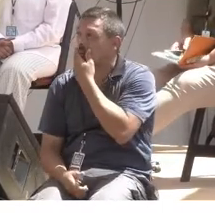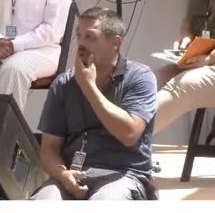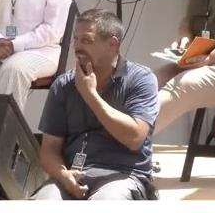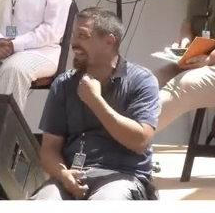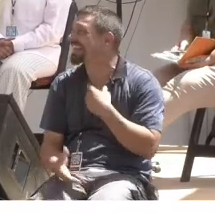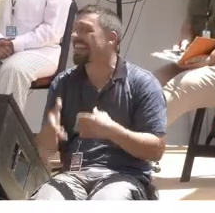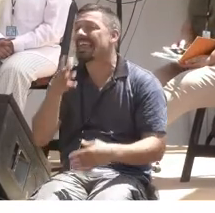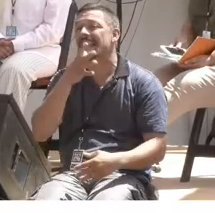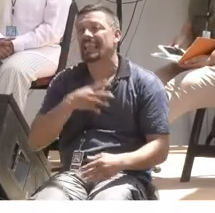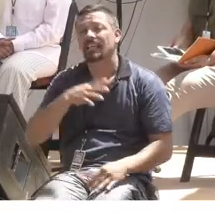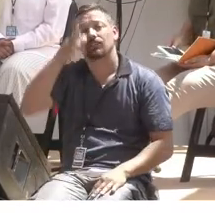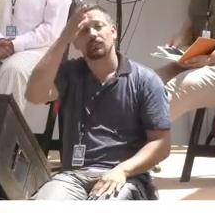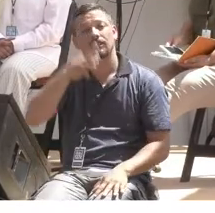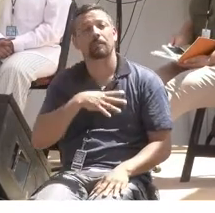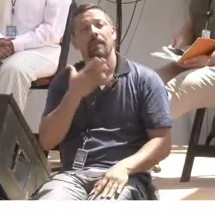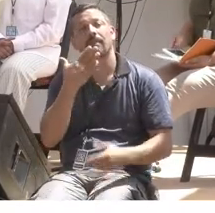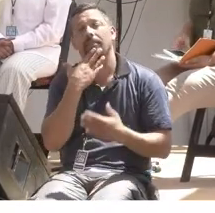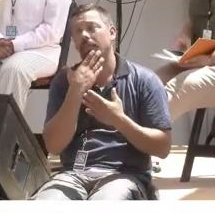Okay, ladies and gentlemen.